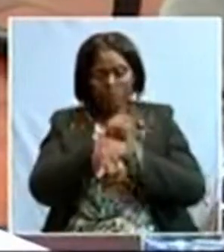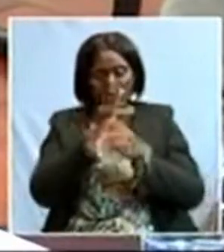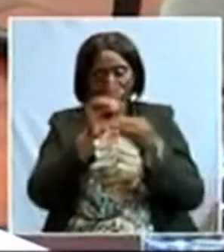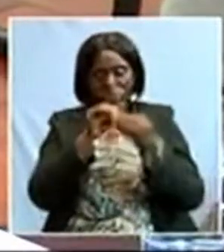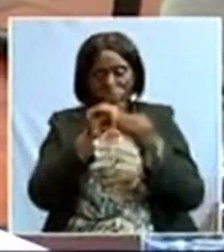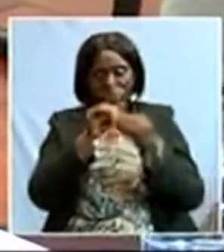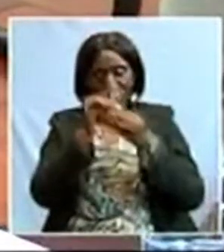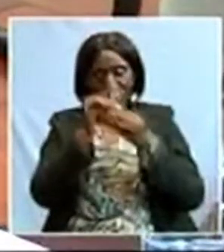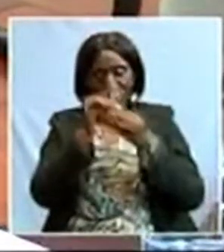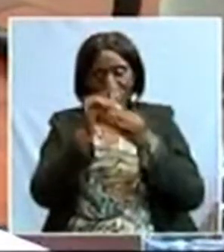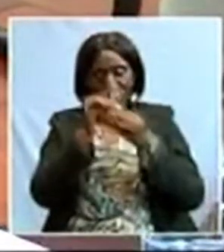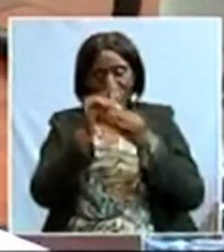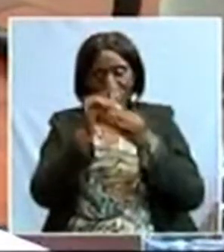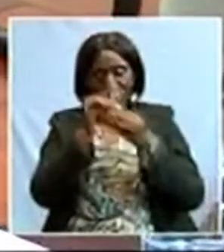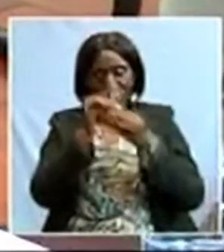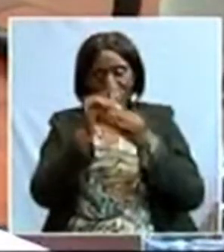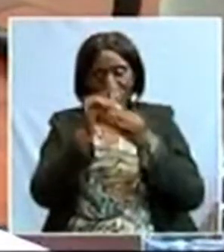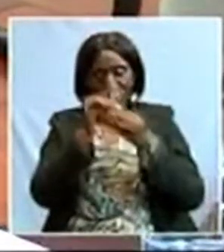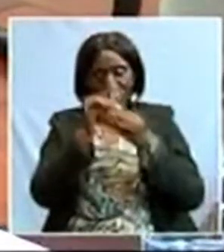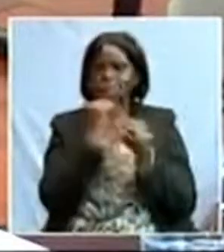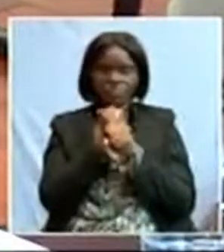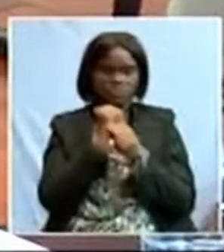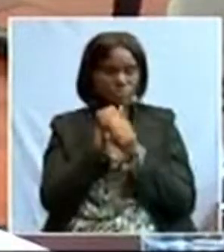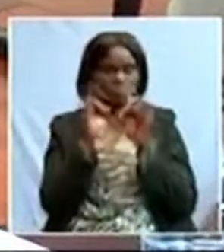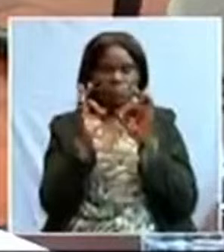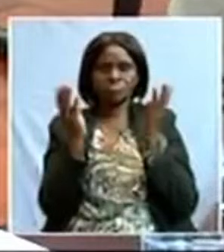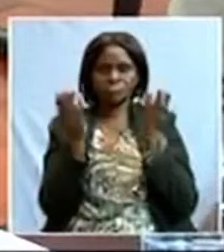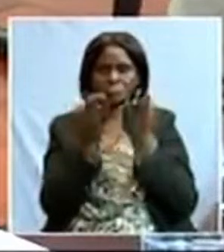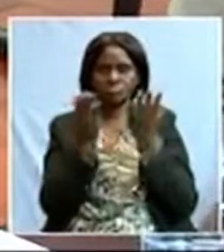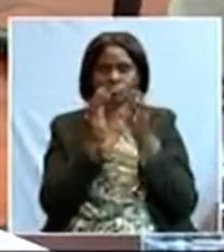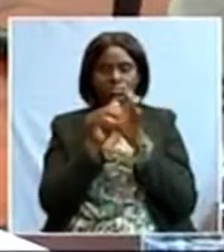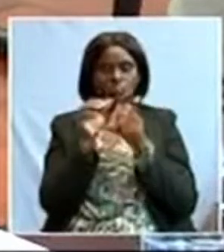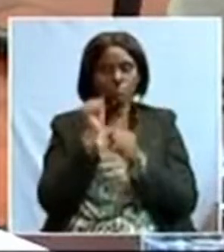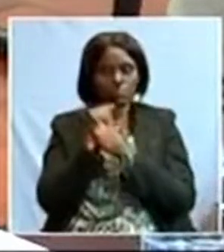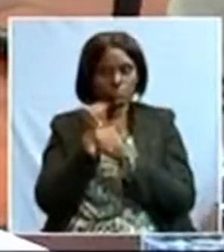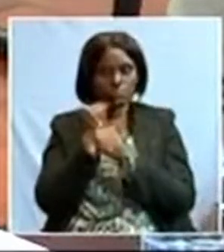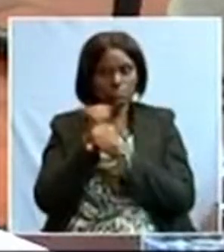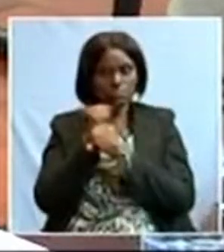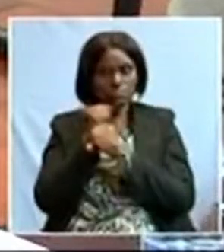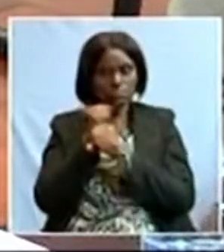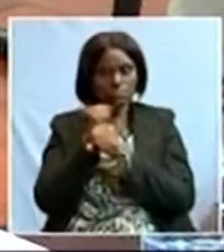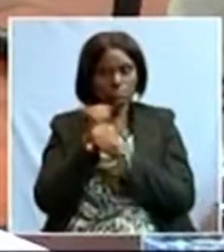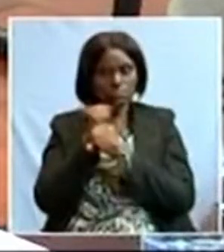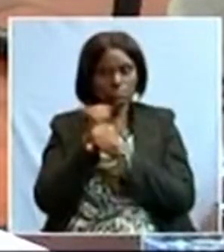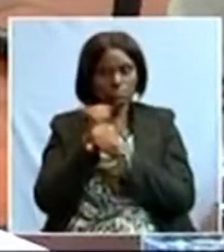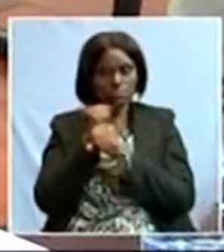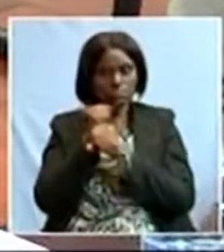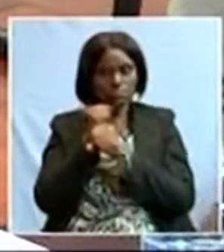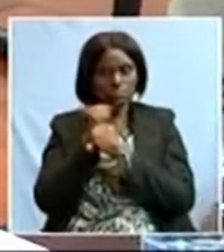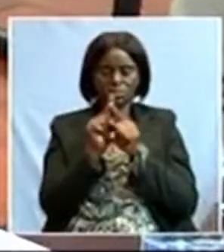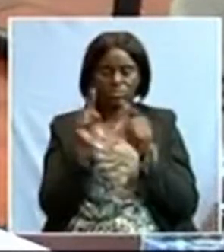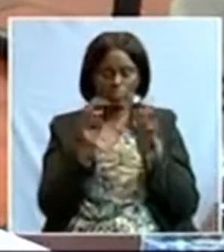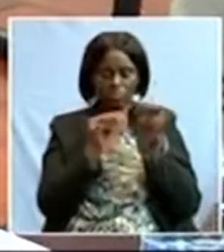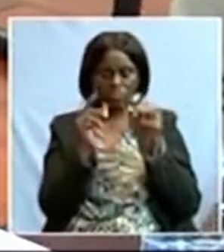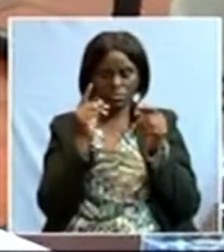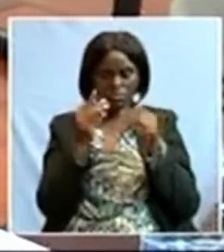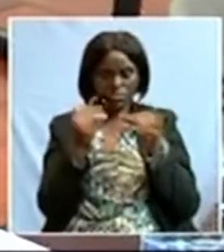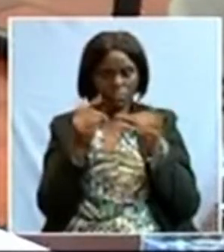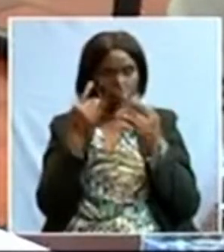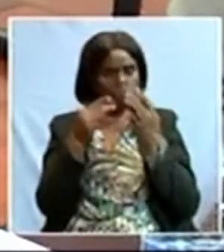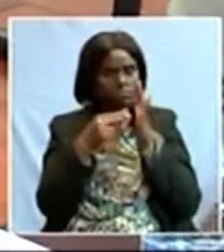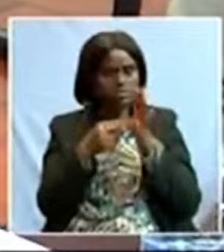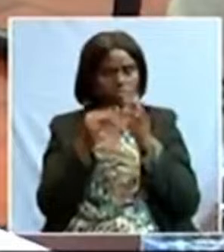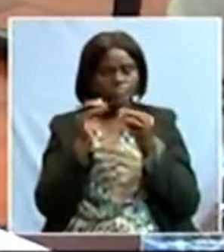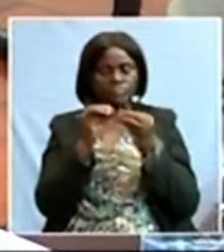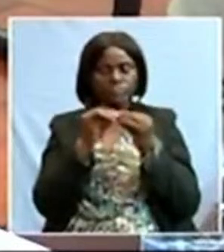due to the contractor being inefficient and in the execution of the work. Action taken. Management wishes to indicate